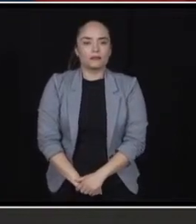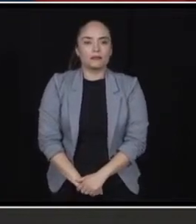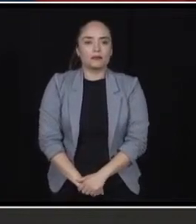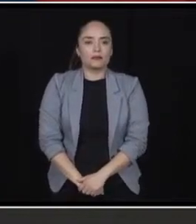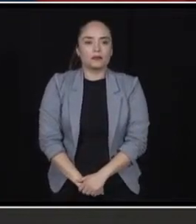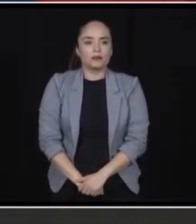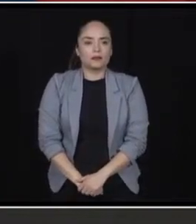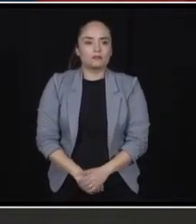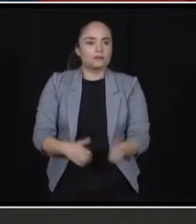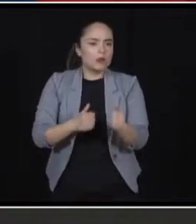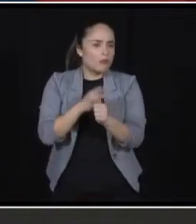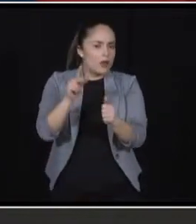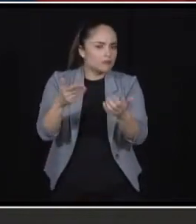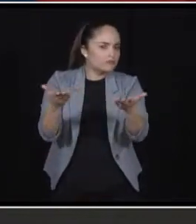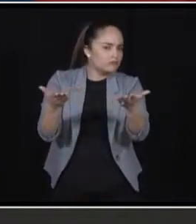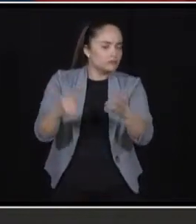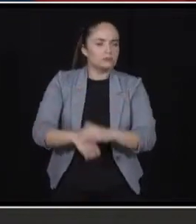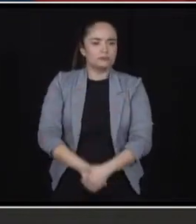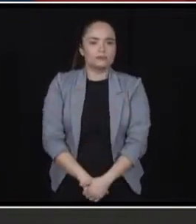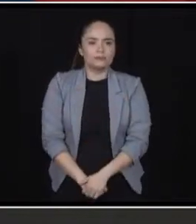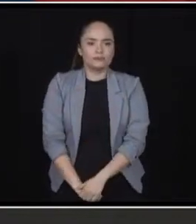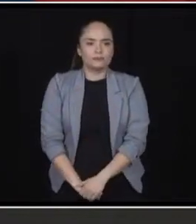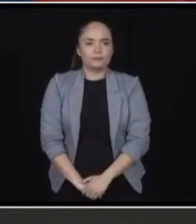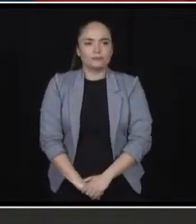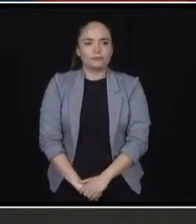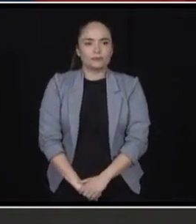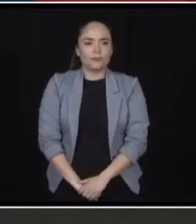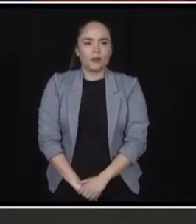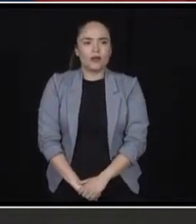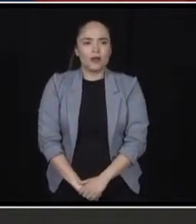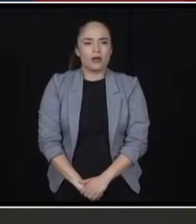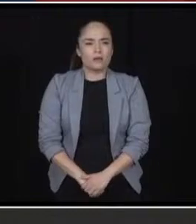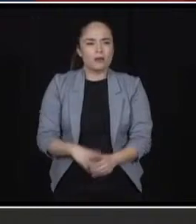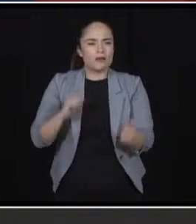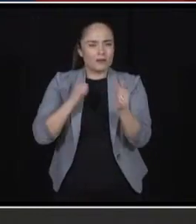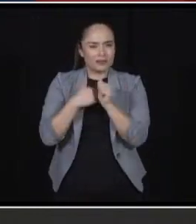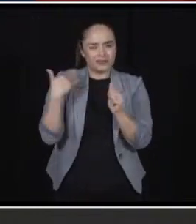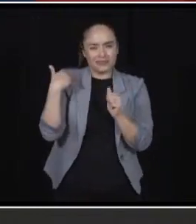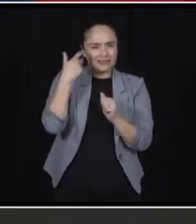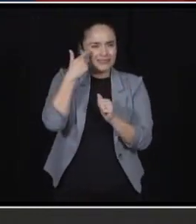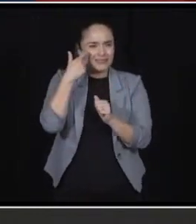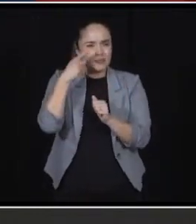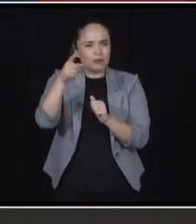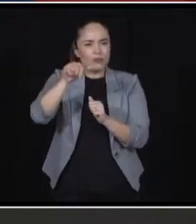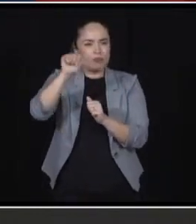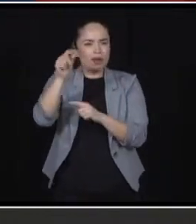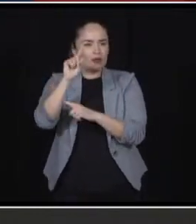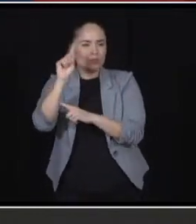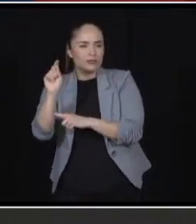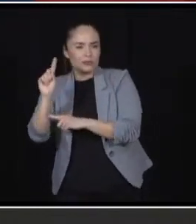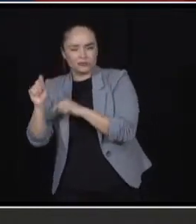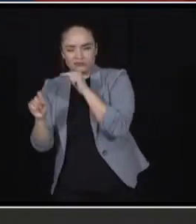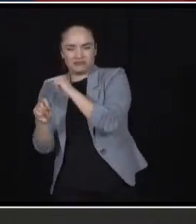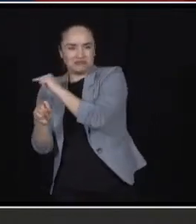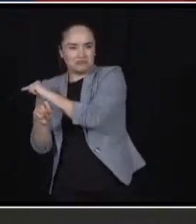Just to follow up on what Travis had asked earlier, it just seems like you were caught off